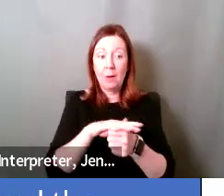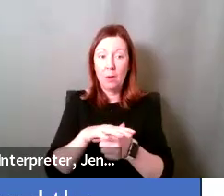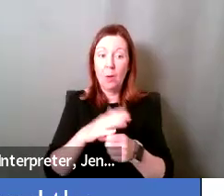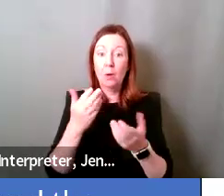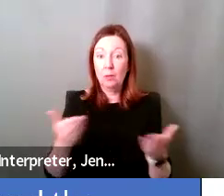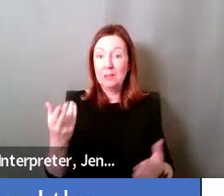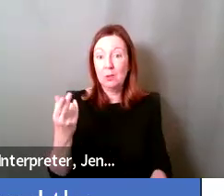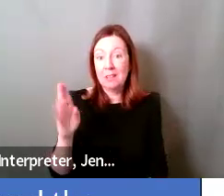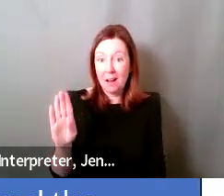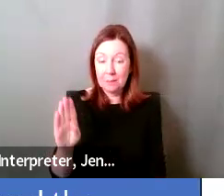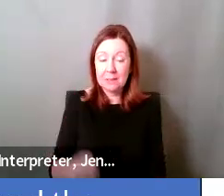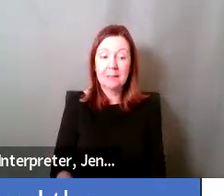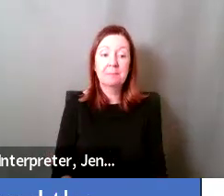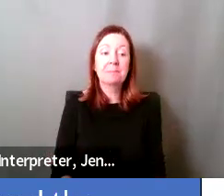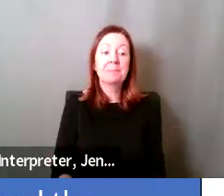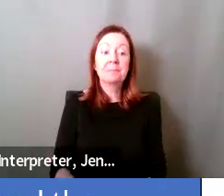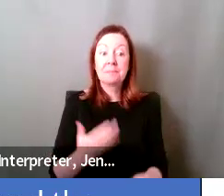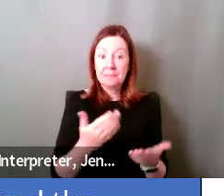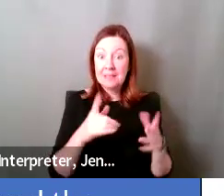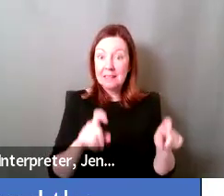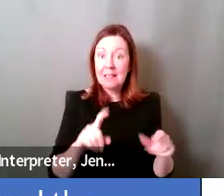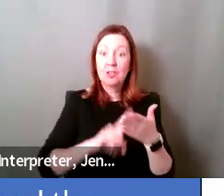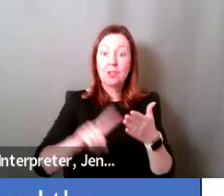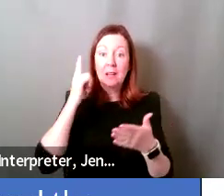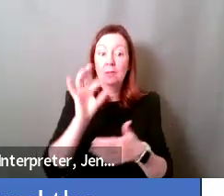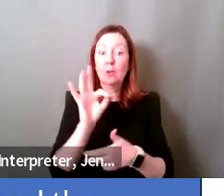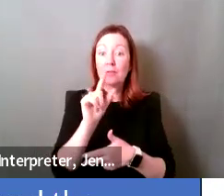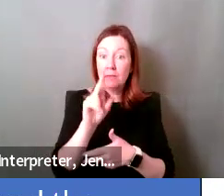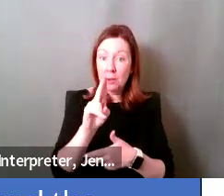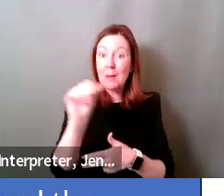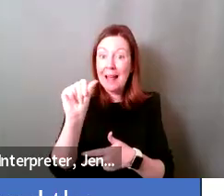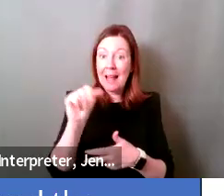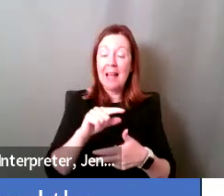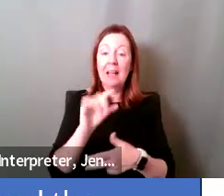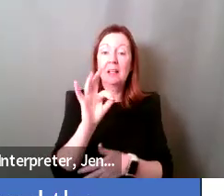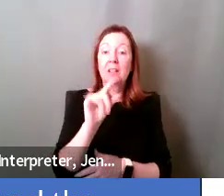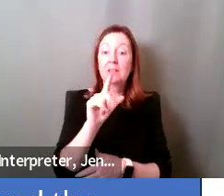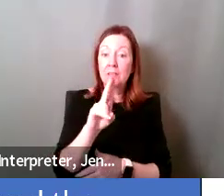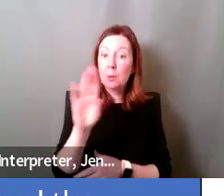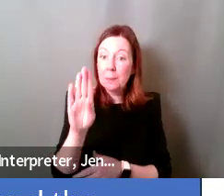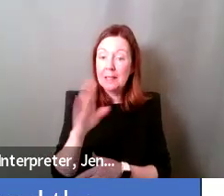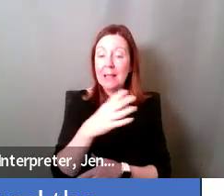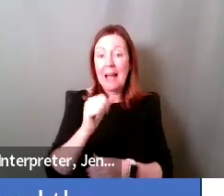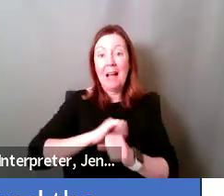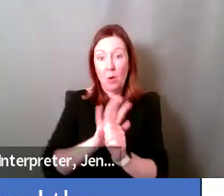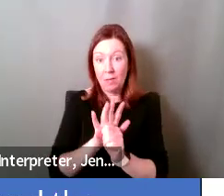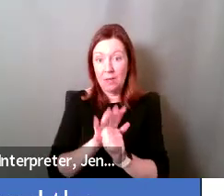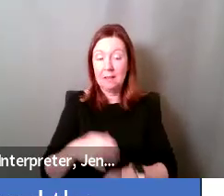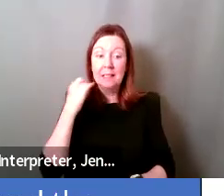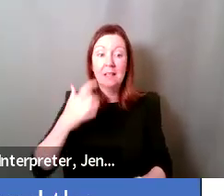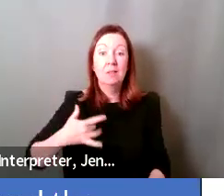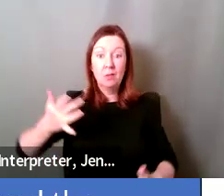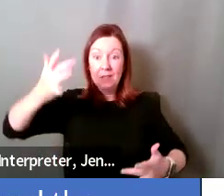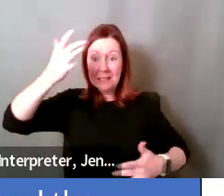resource hubs. These tests check for flu A, flu B, and COVID. If you're